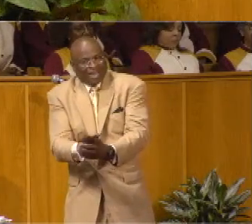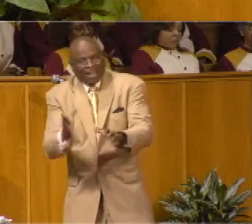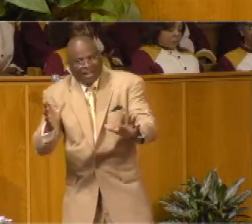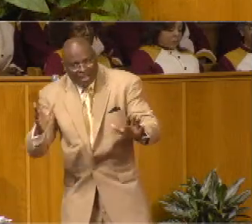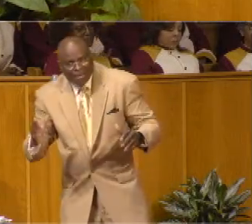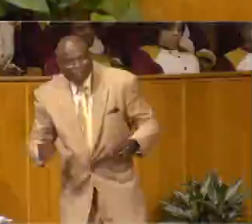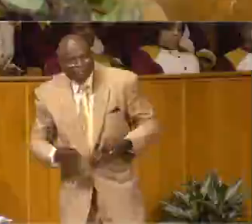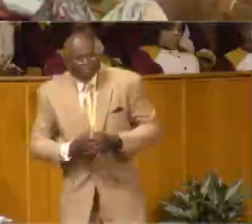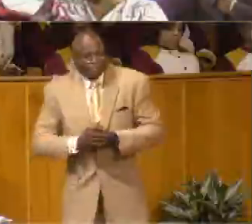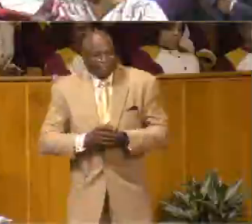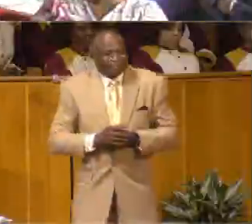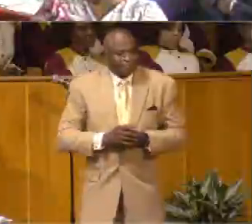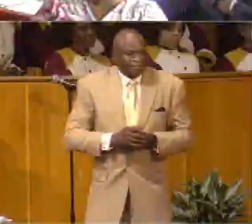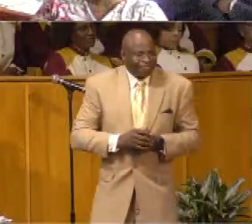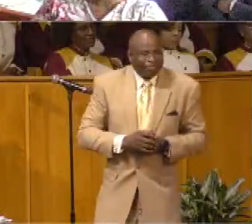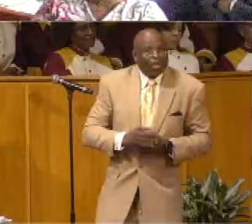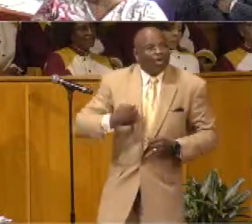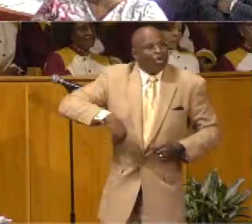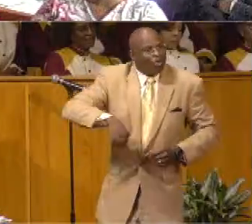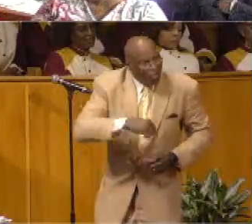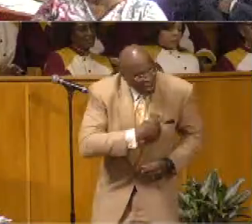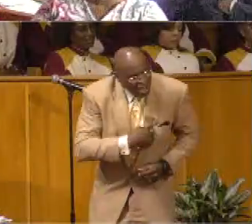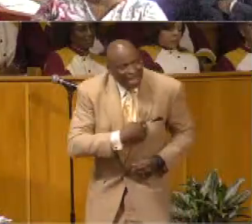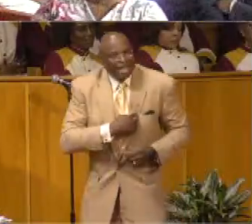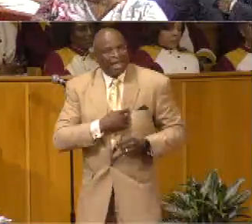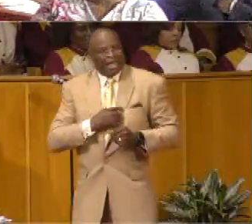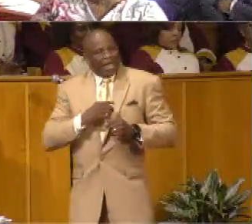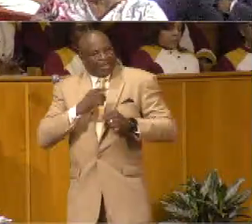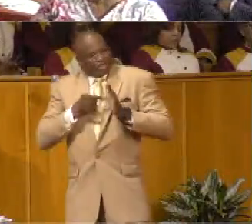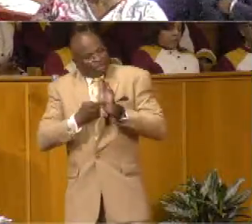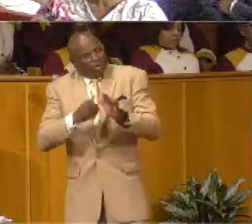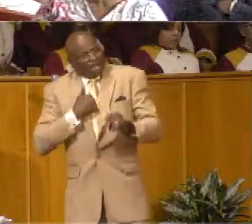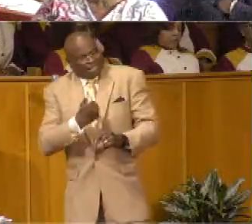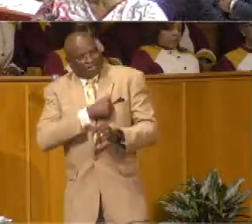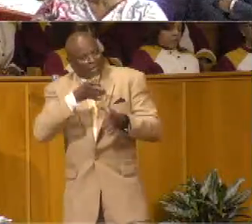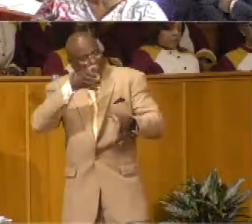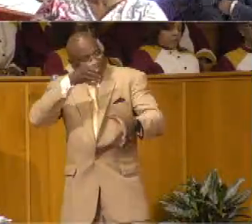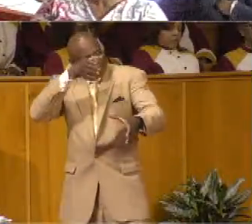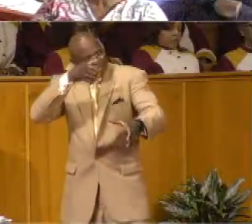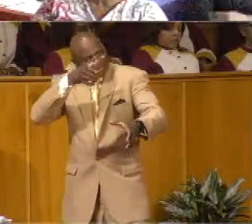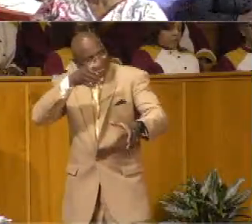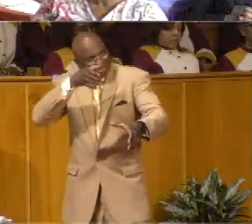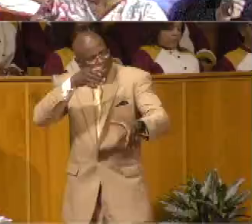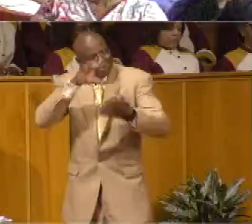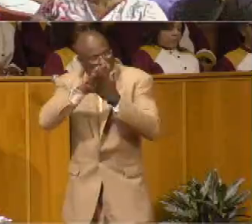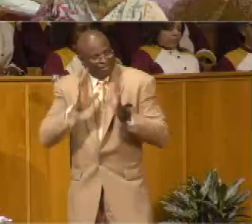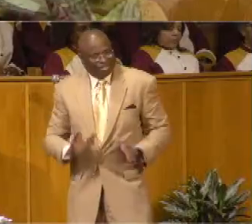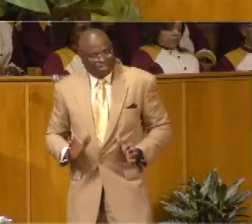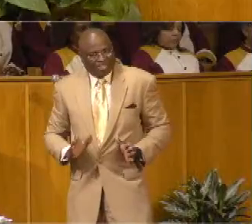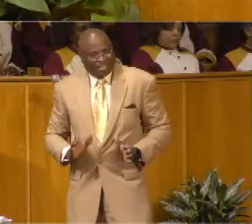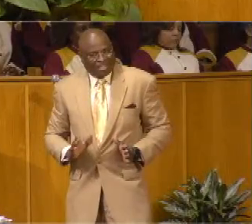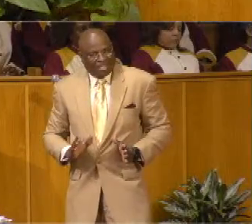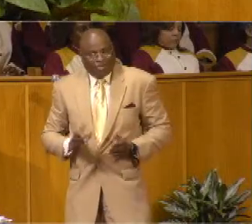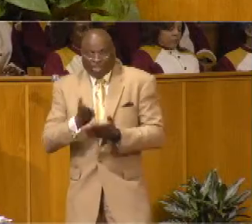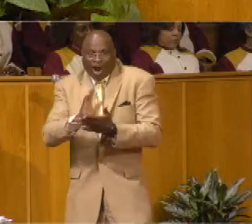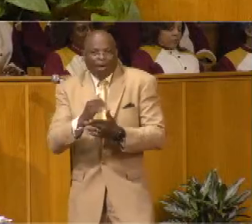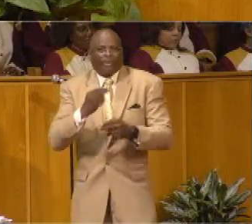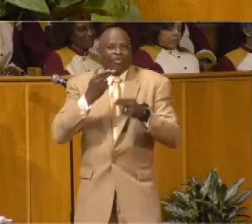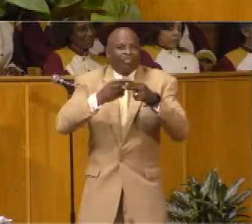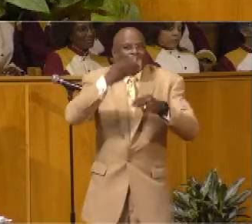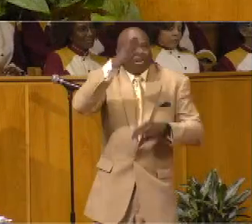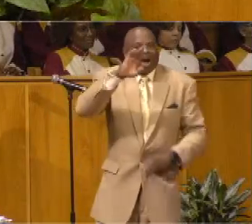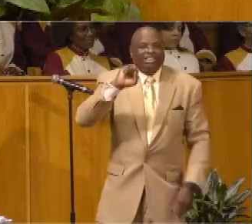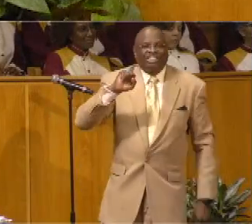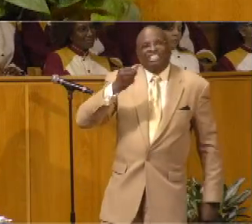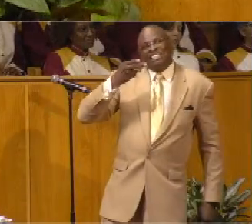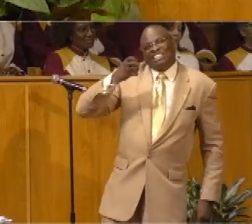And we prove ourselves to be enlightened saints when it's all right to call God she.